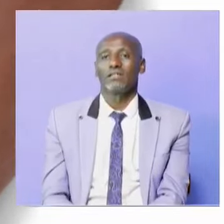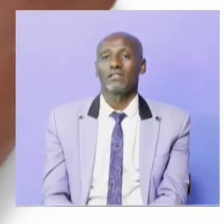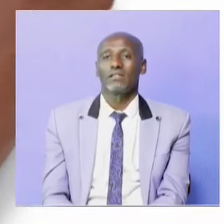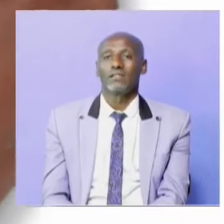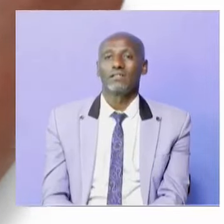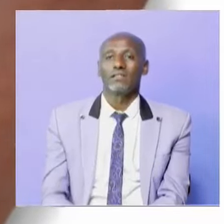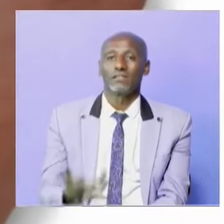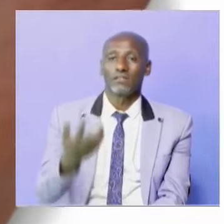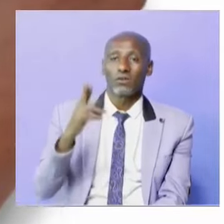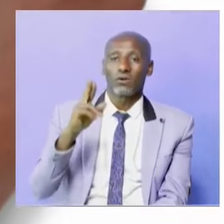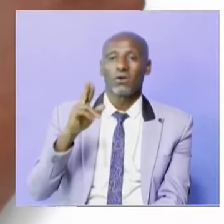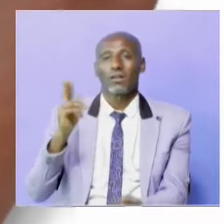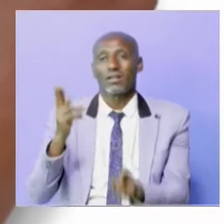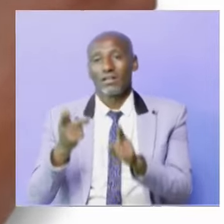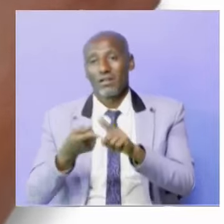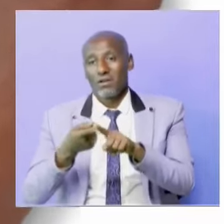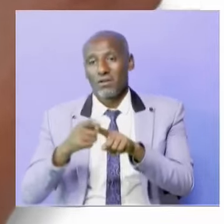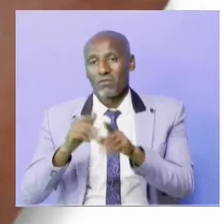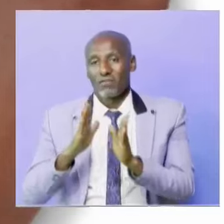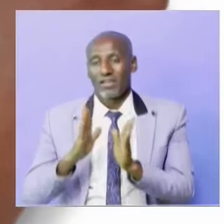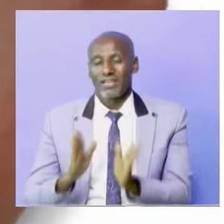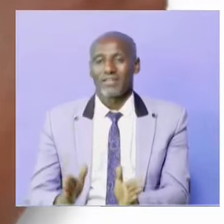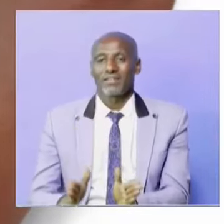or friendly manner.